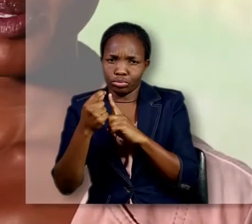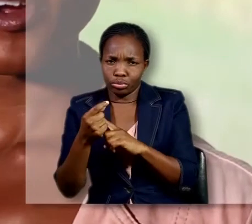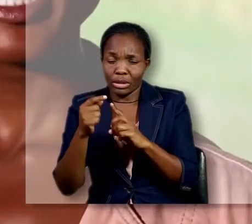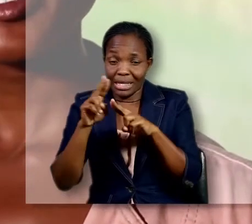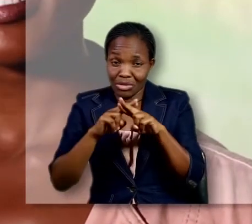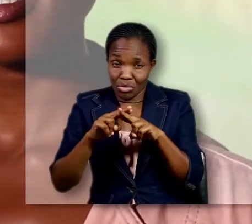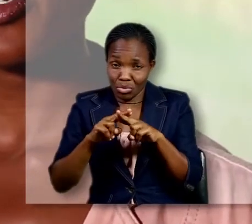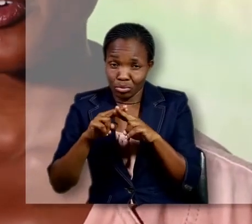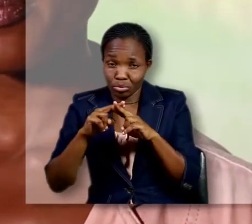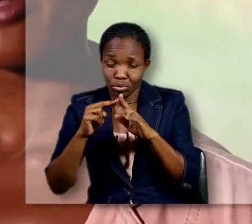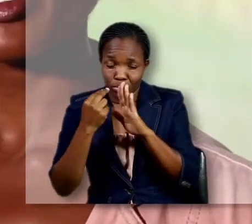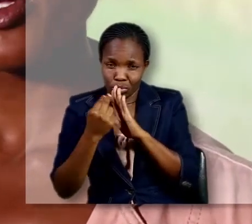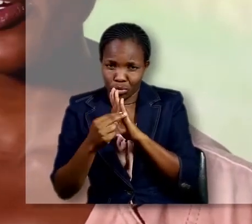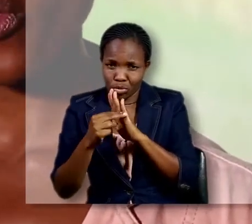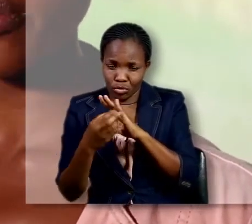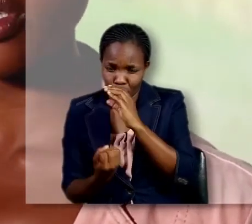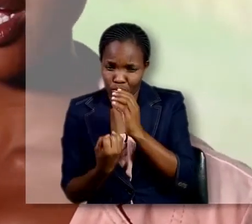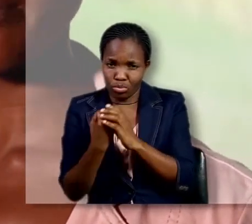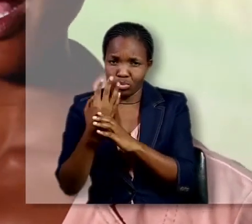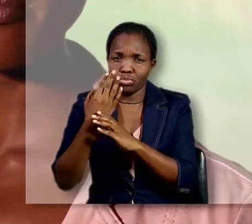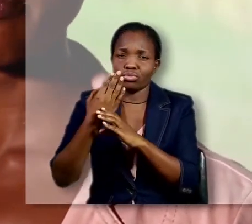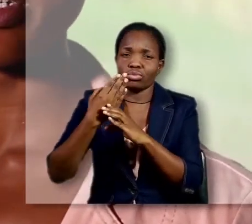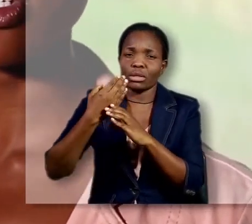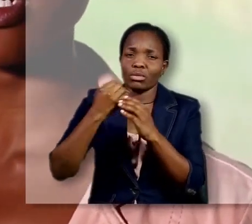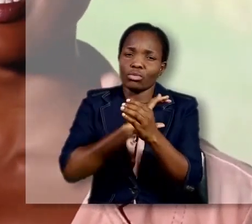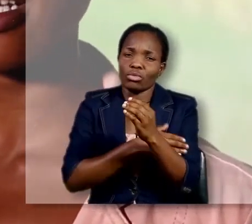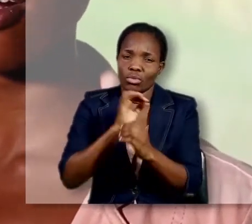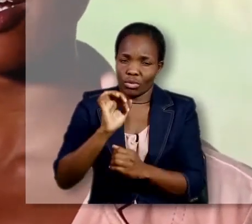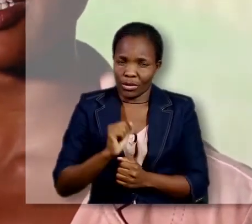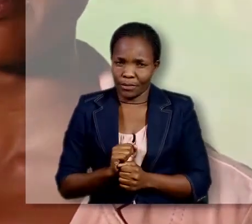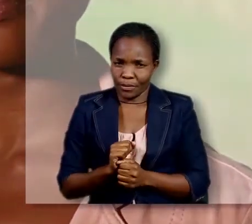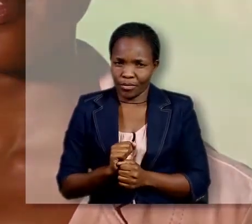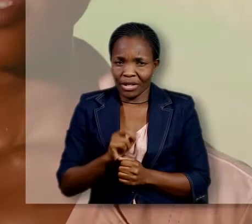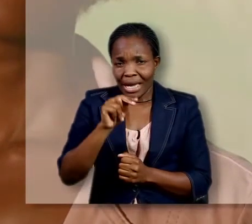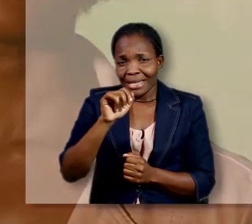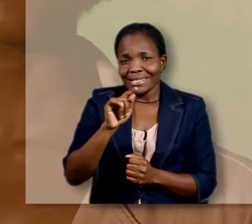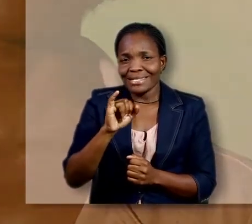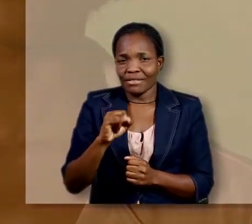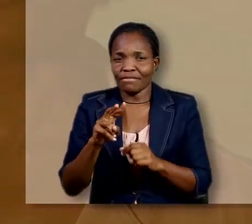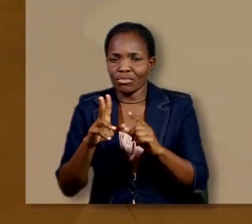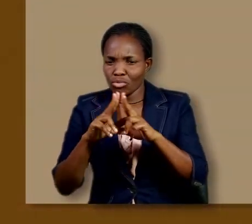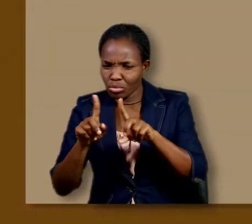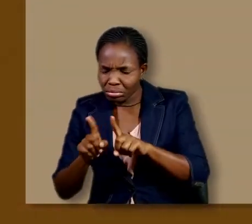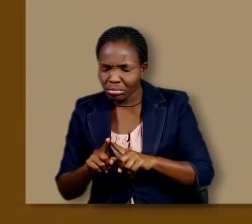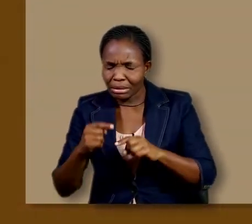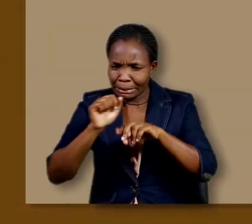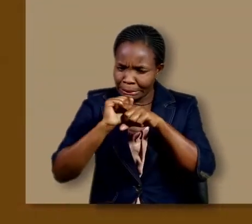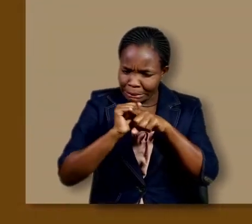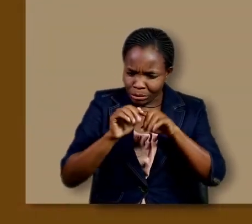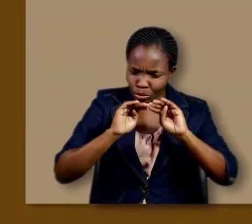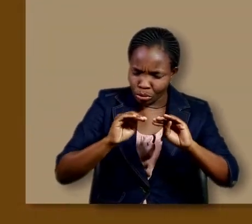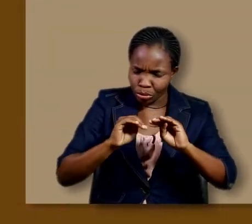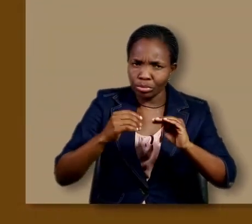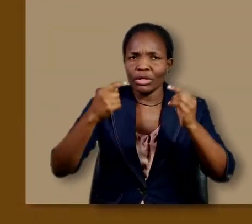Native people were educated in Europe and returned home to take up government positions in the colony. The end of colonialism ushered